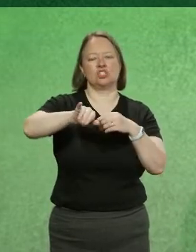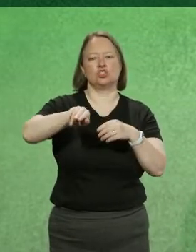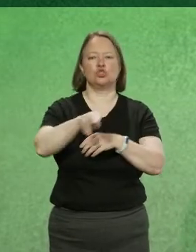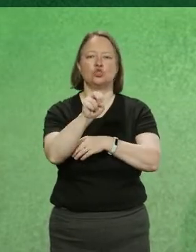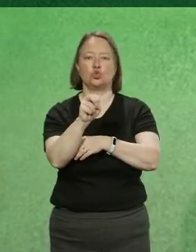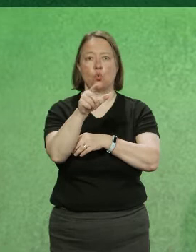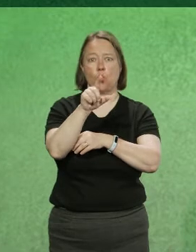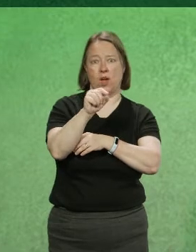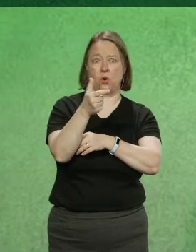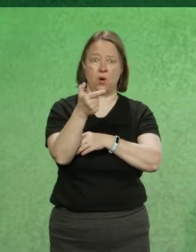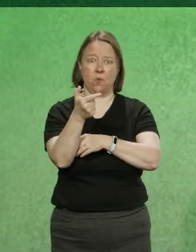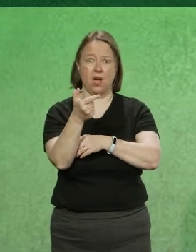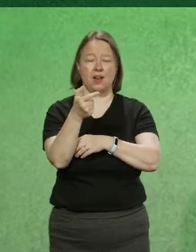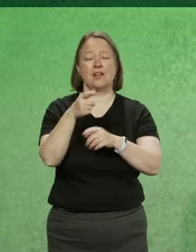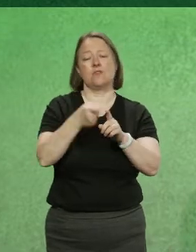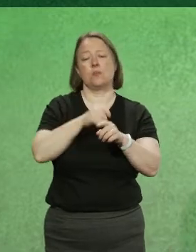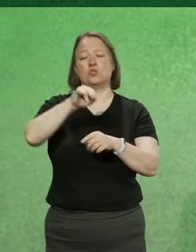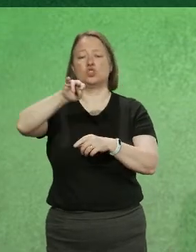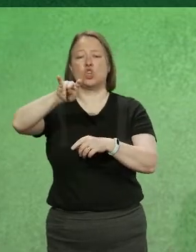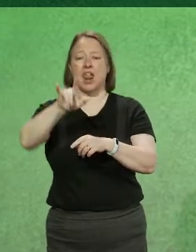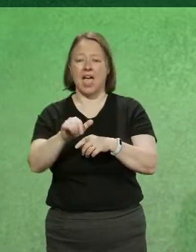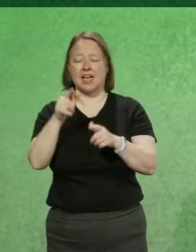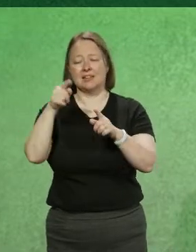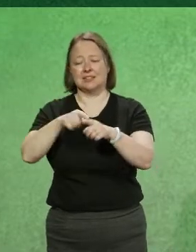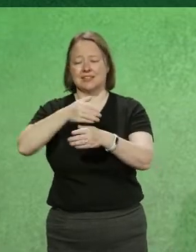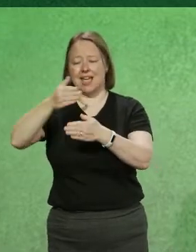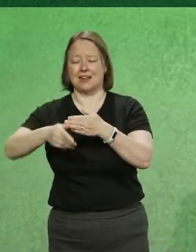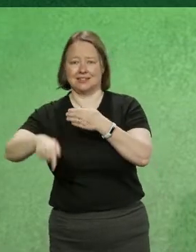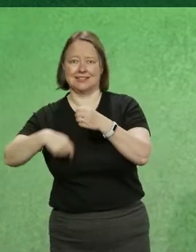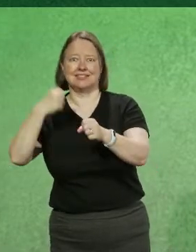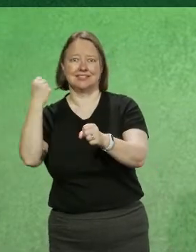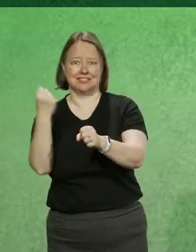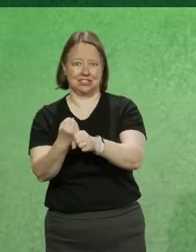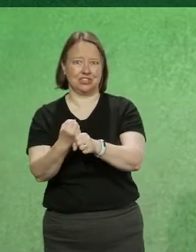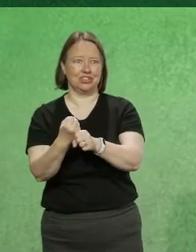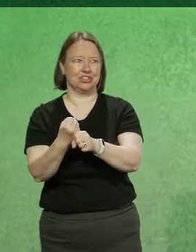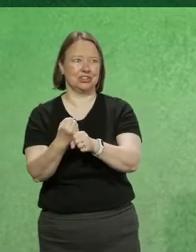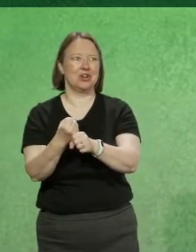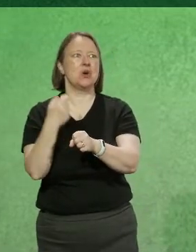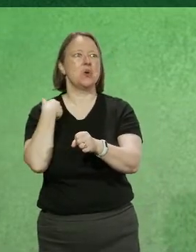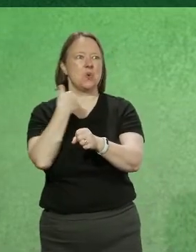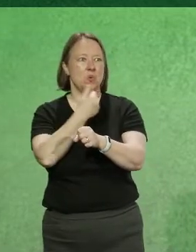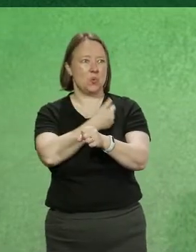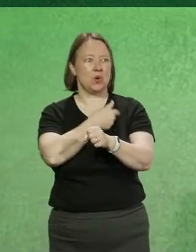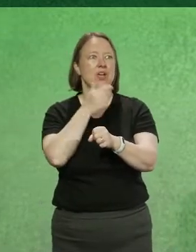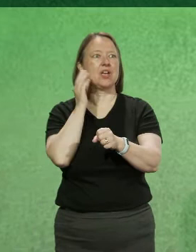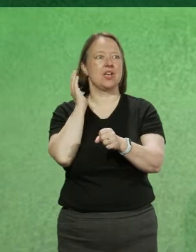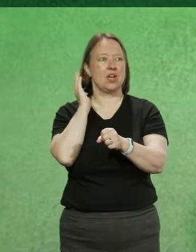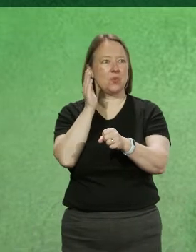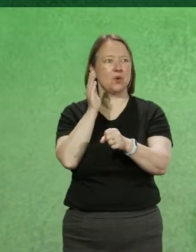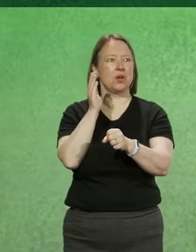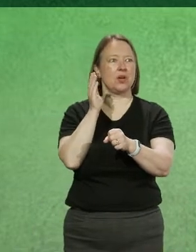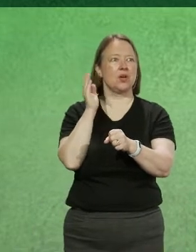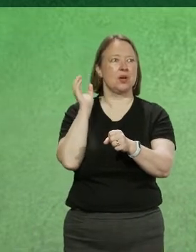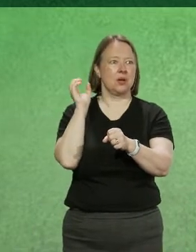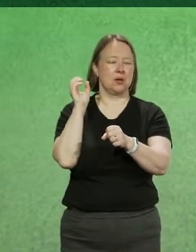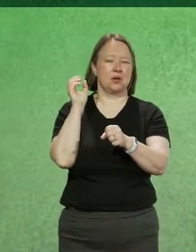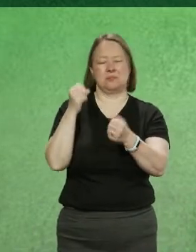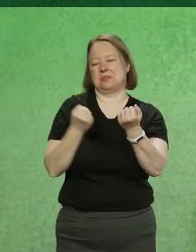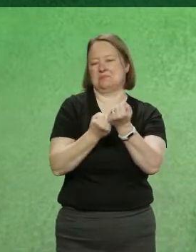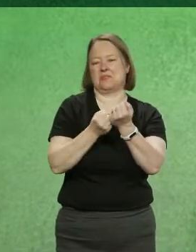And from July to the close of this year, that is until the close of this year, we'll be embarking on community